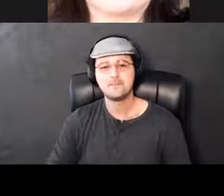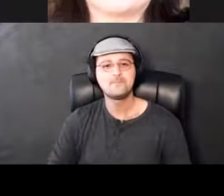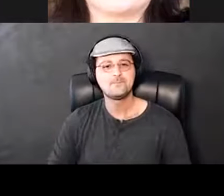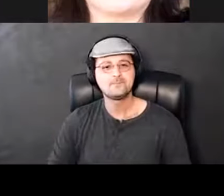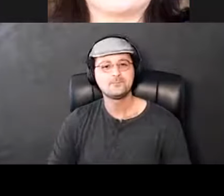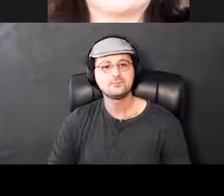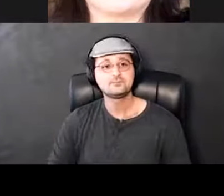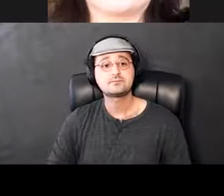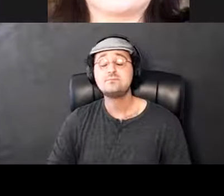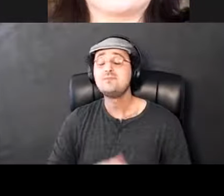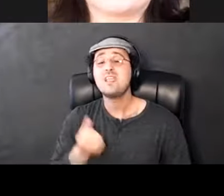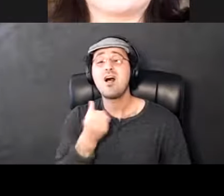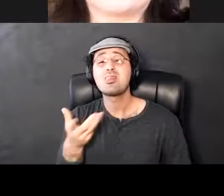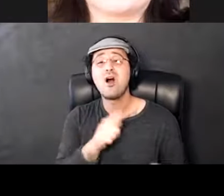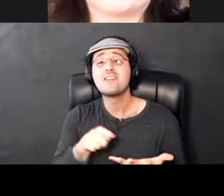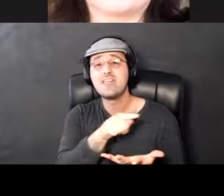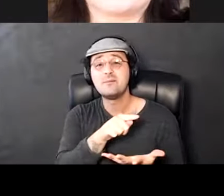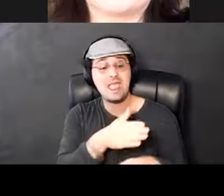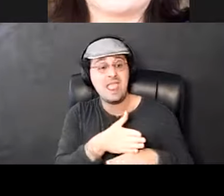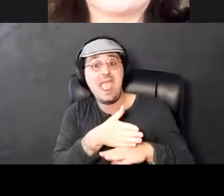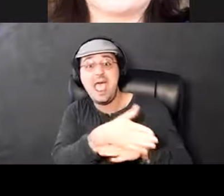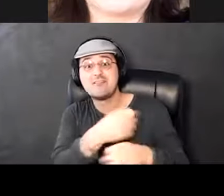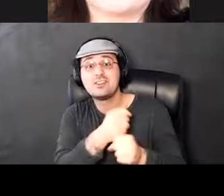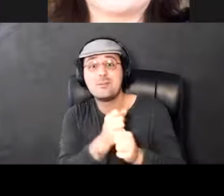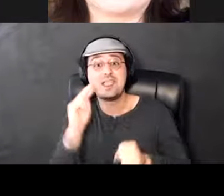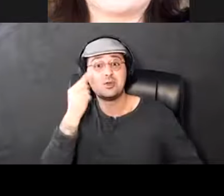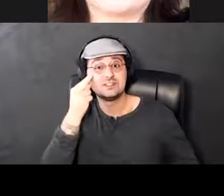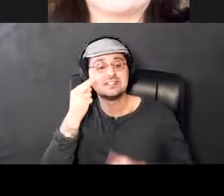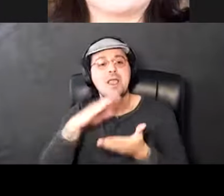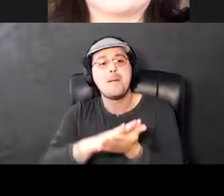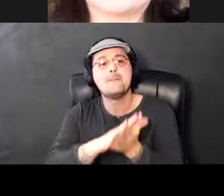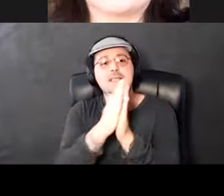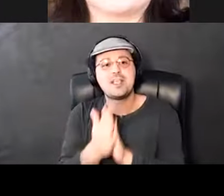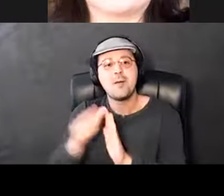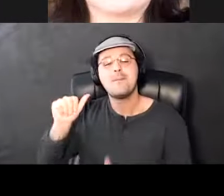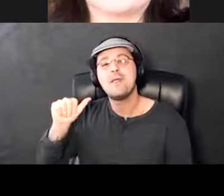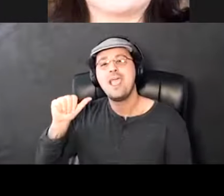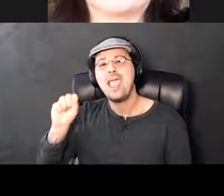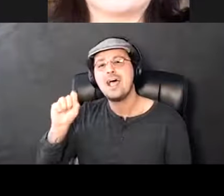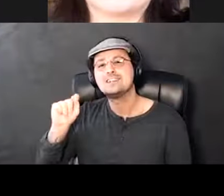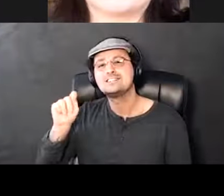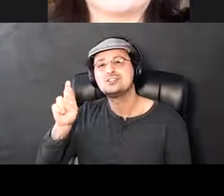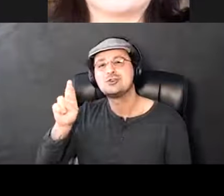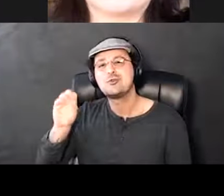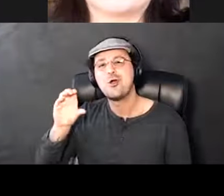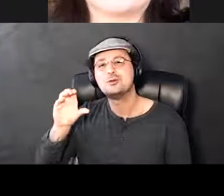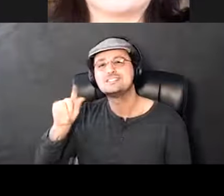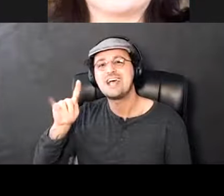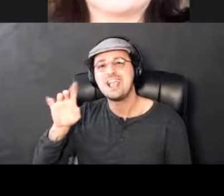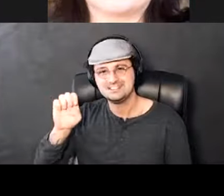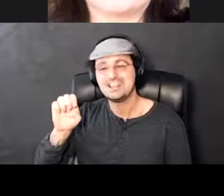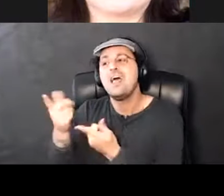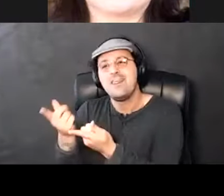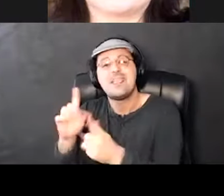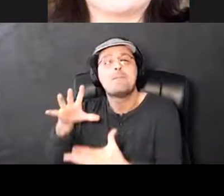A lot of them, after they make neurons, transform into astrocytes. These are glial cells that participate in a lot of the functions